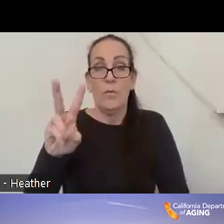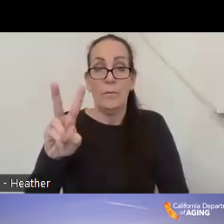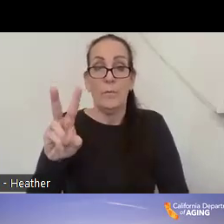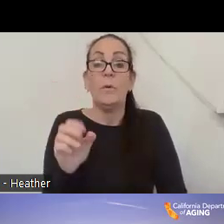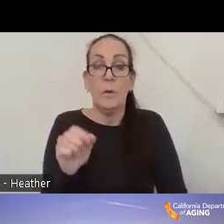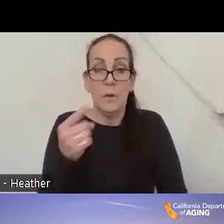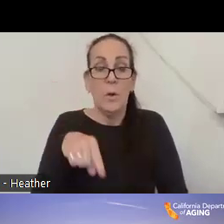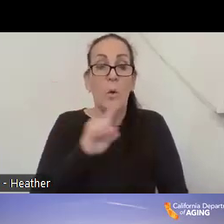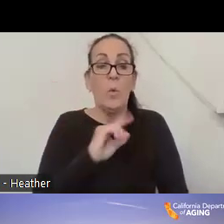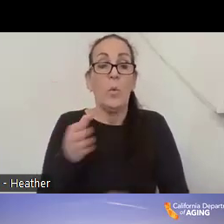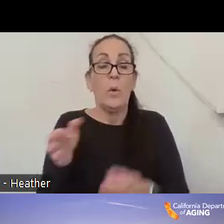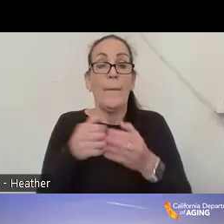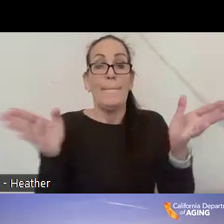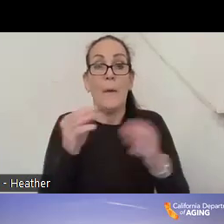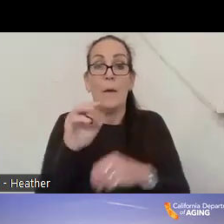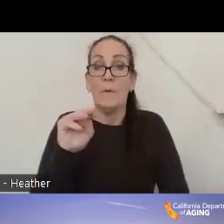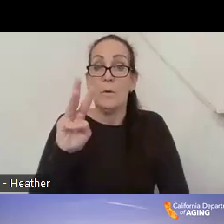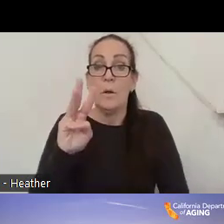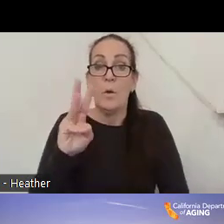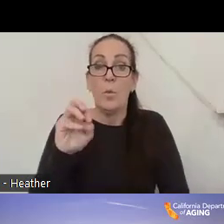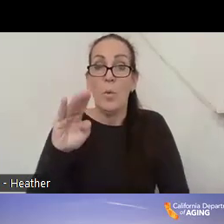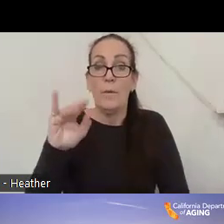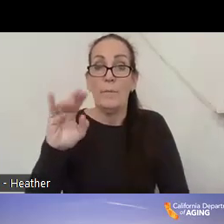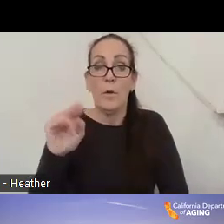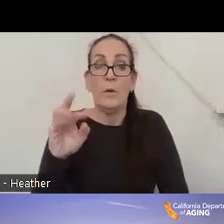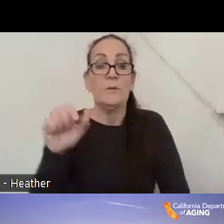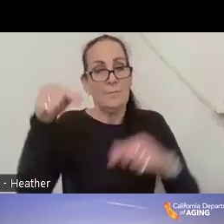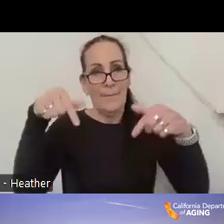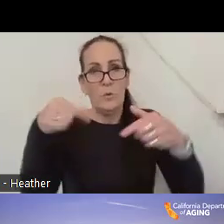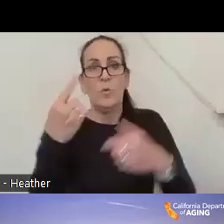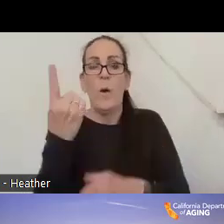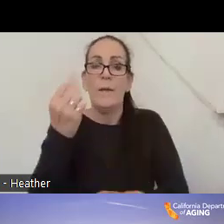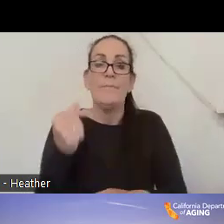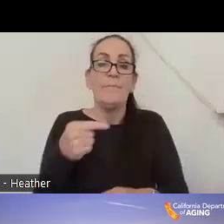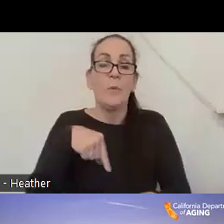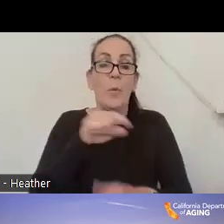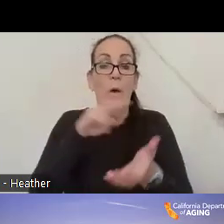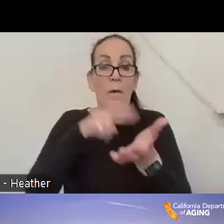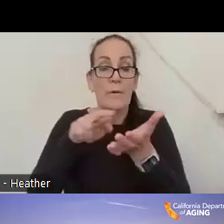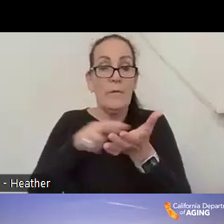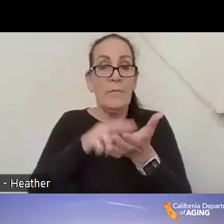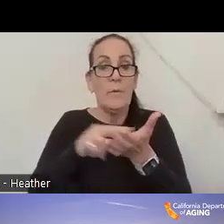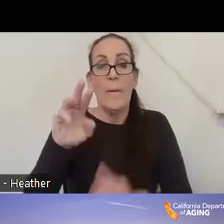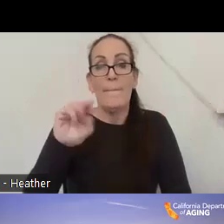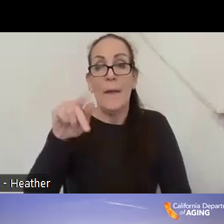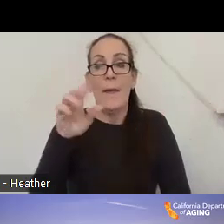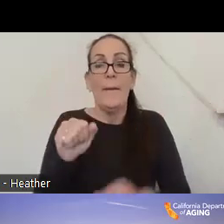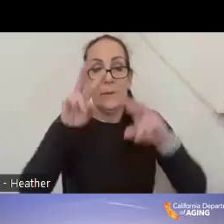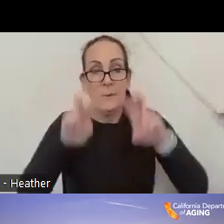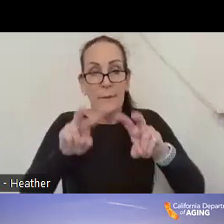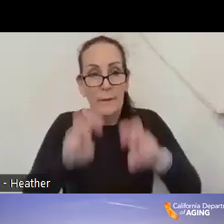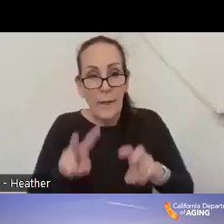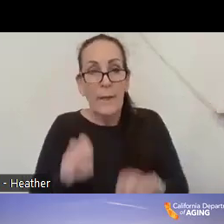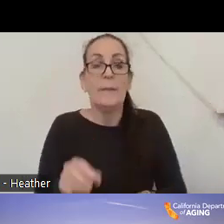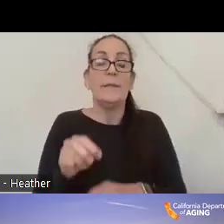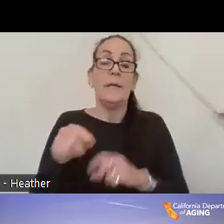are doing the informational interviews and mapping for. We're having listening sessions and key informant interviews, and